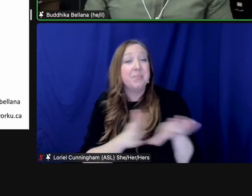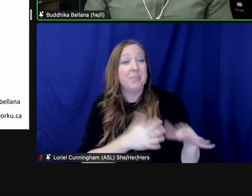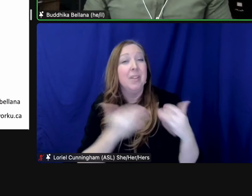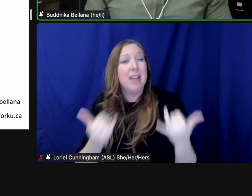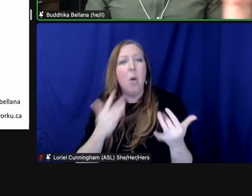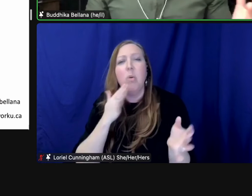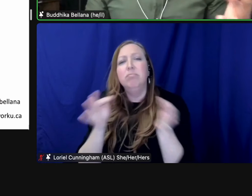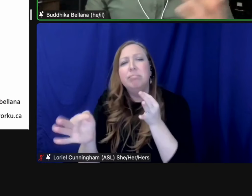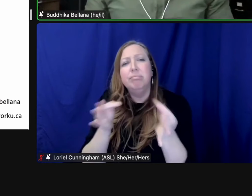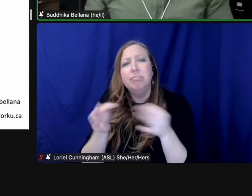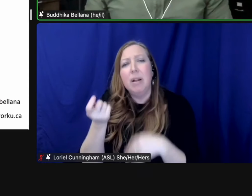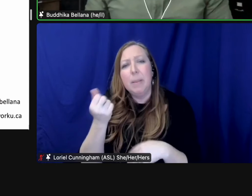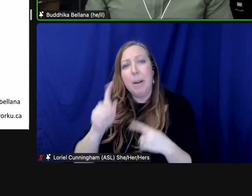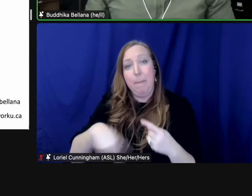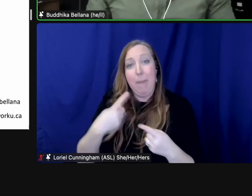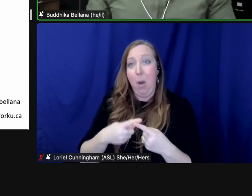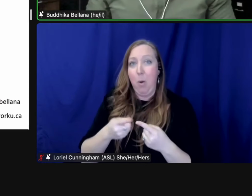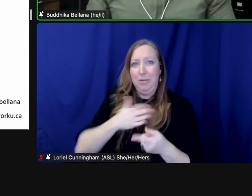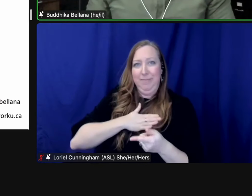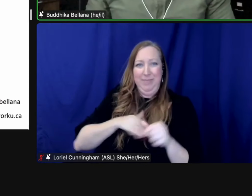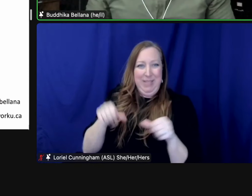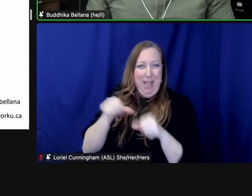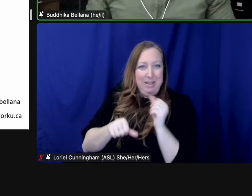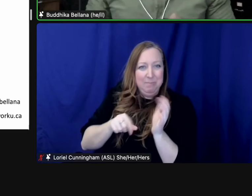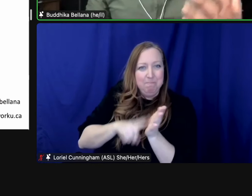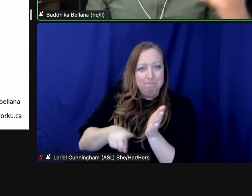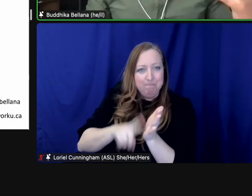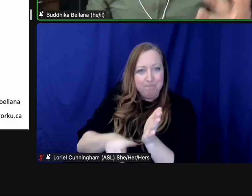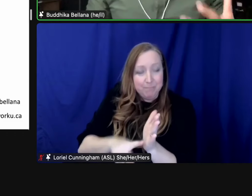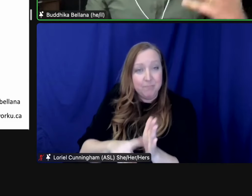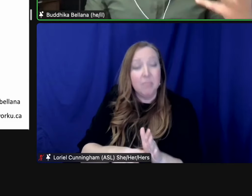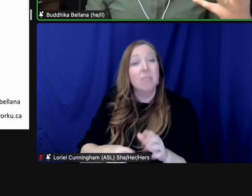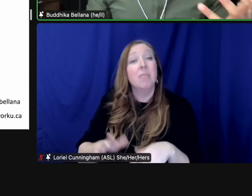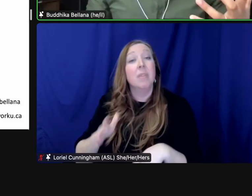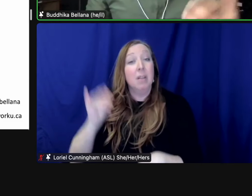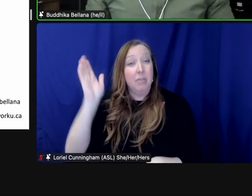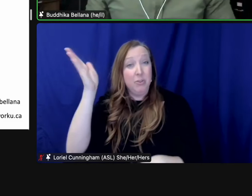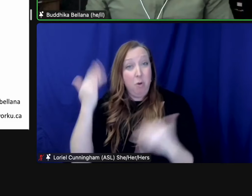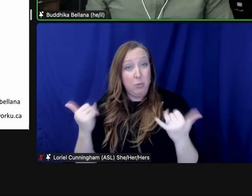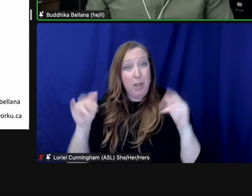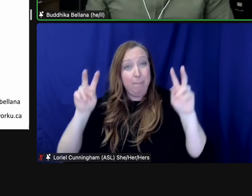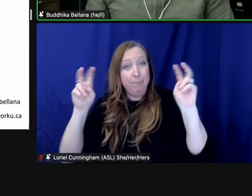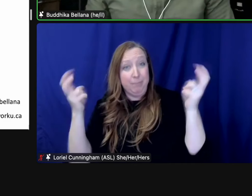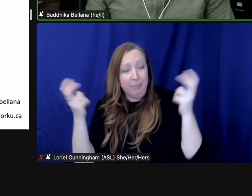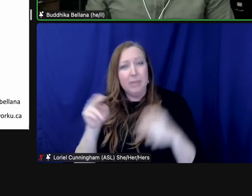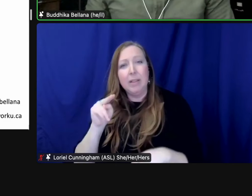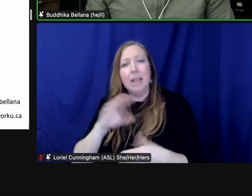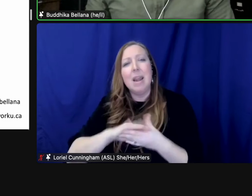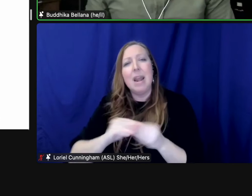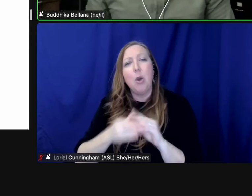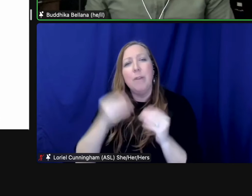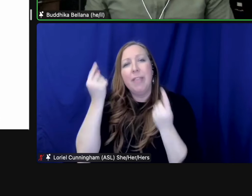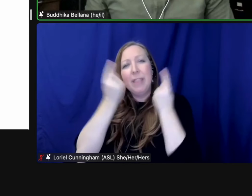about some of the science I've been doing. And the talk is about narrative thinking and how it can linger in our spontaneous thoughts.